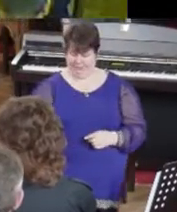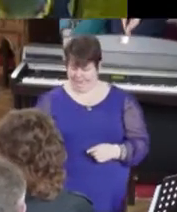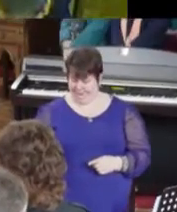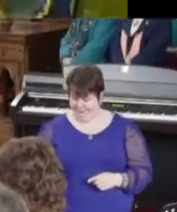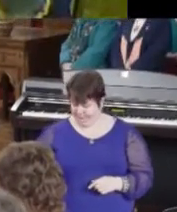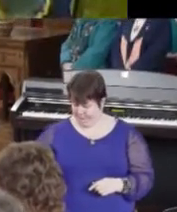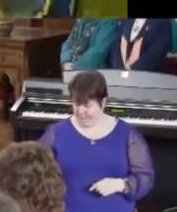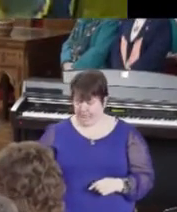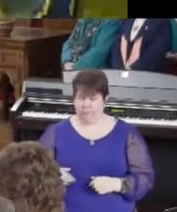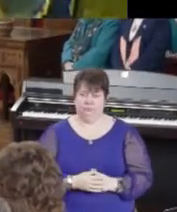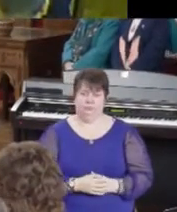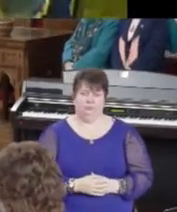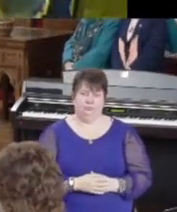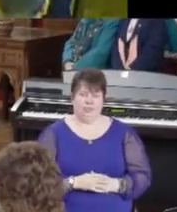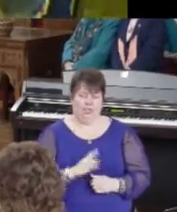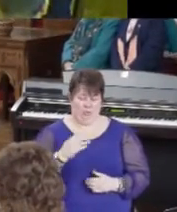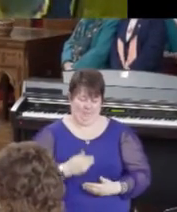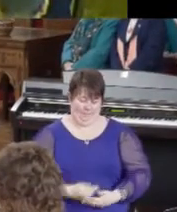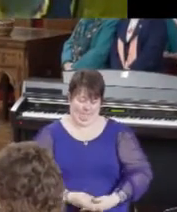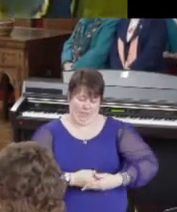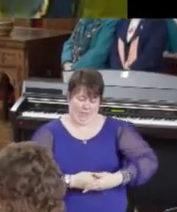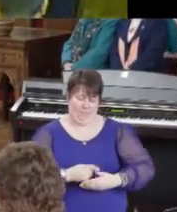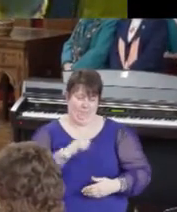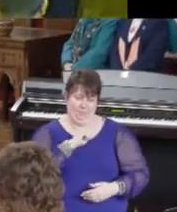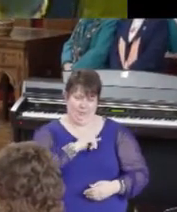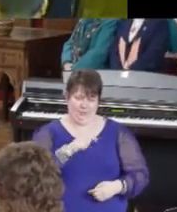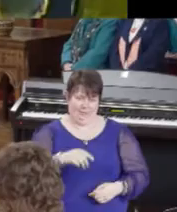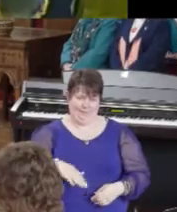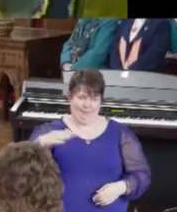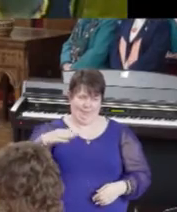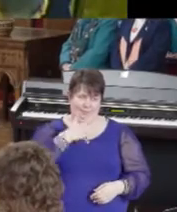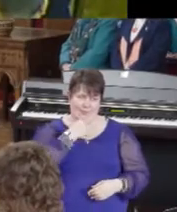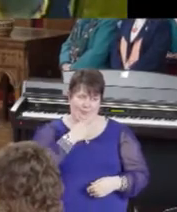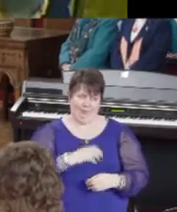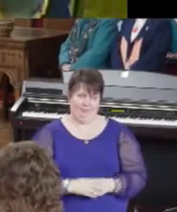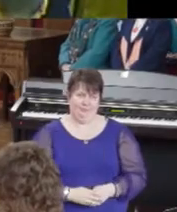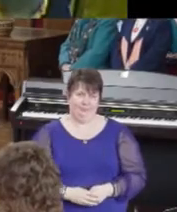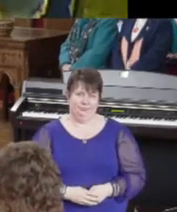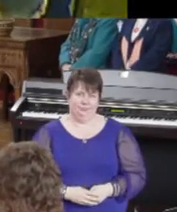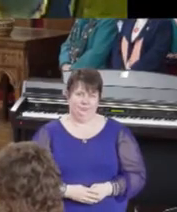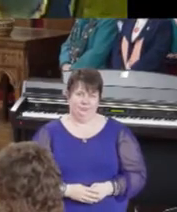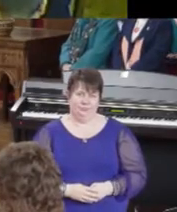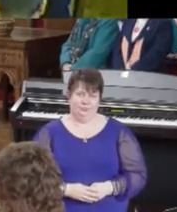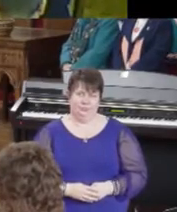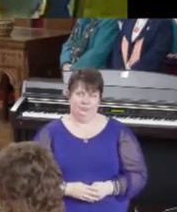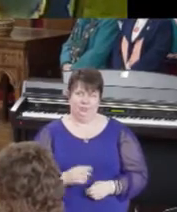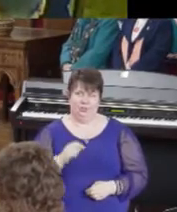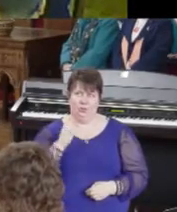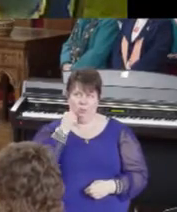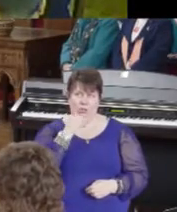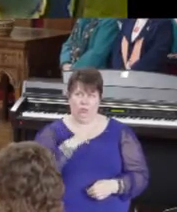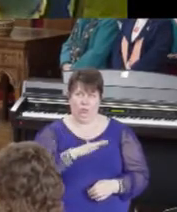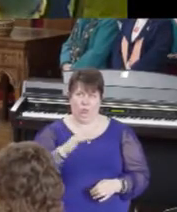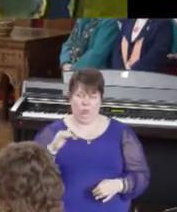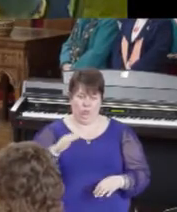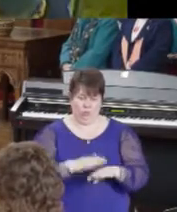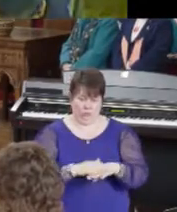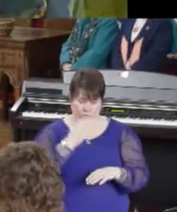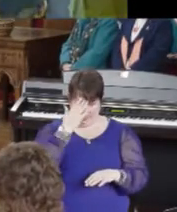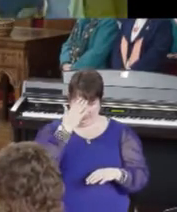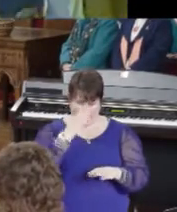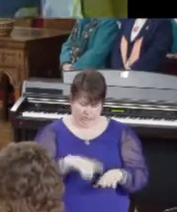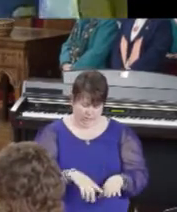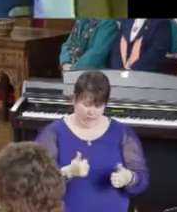don't take you up into my arms because you're such a big boy, aren't you? Yeah. I'm going to put some water on your head. Is that